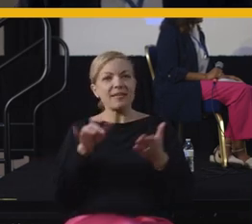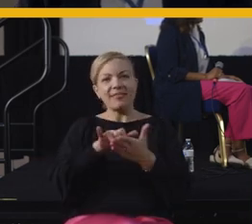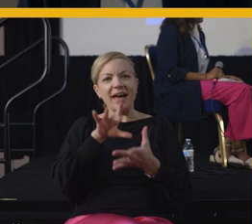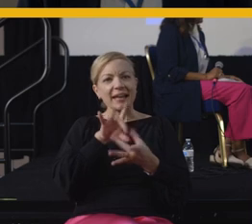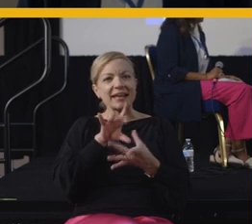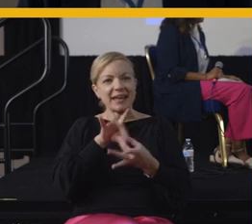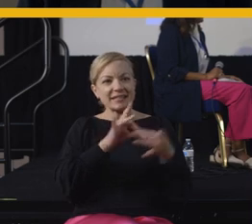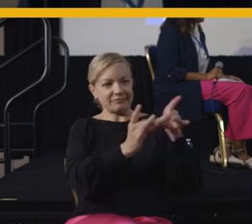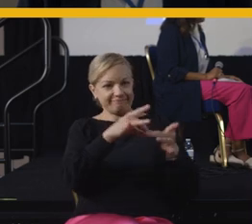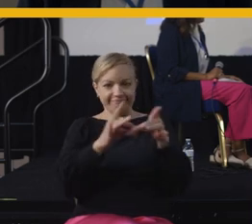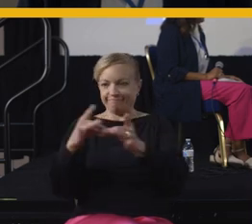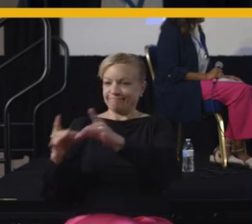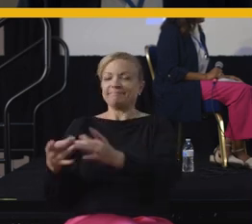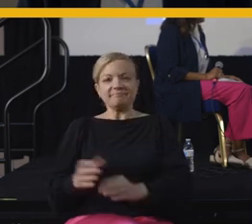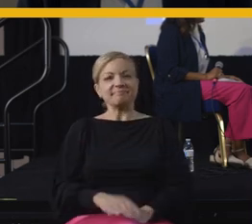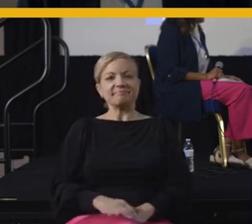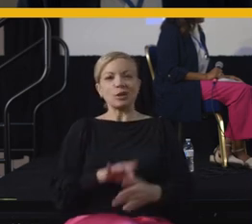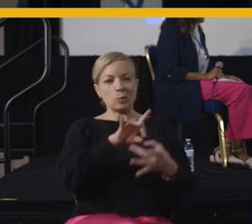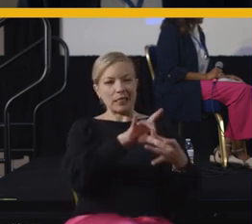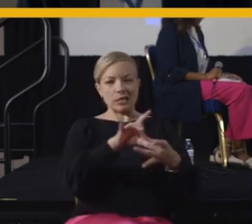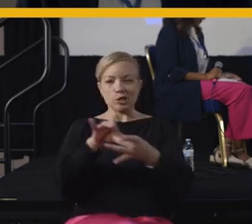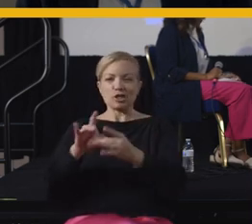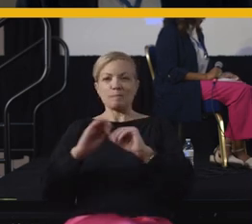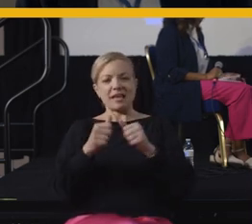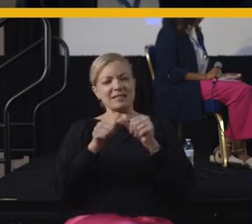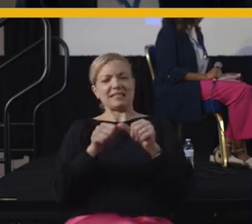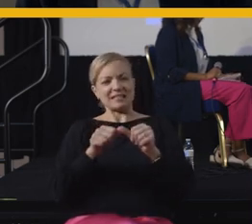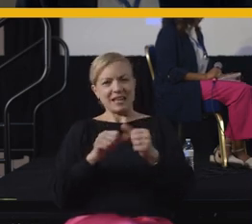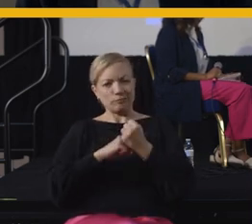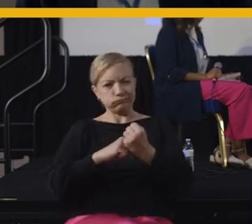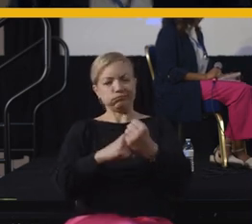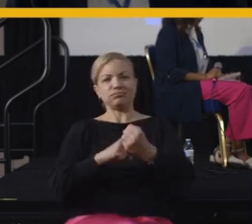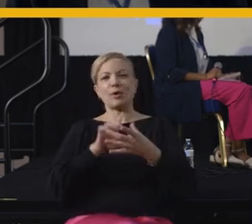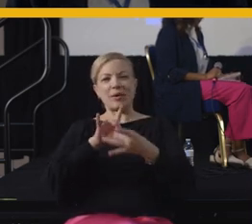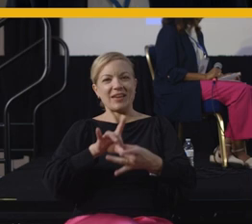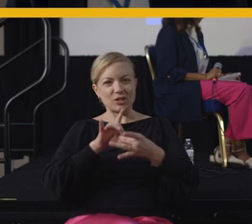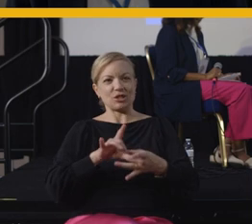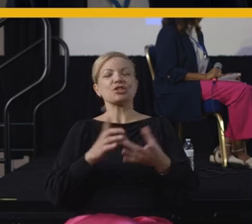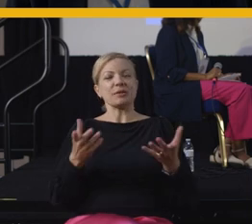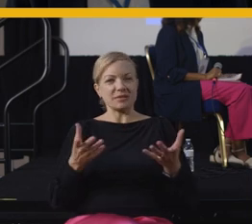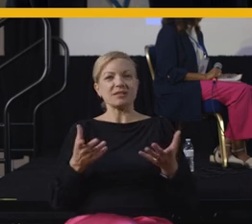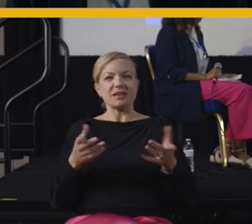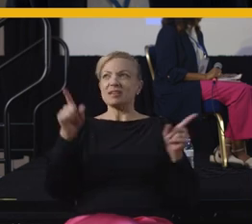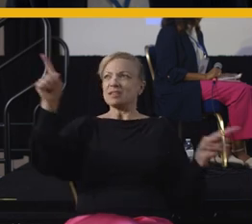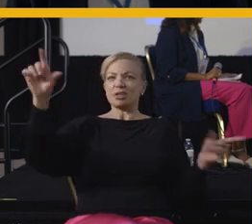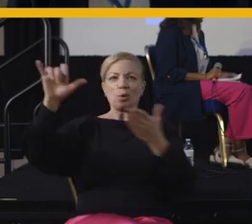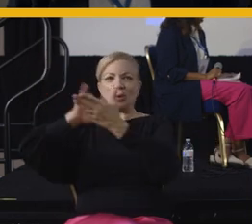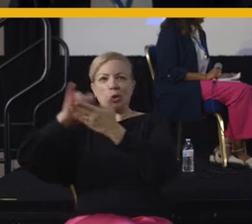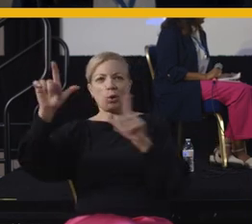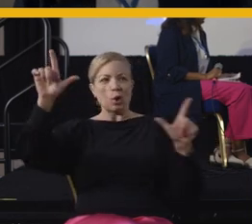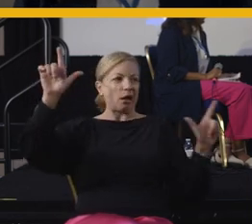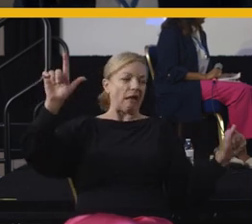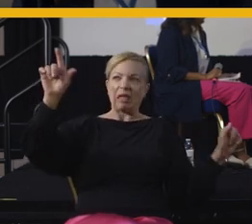that connective tissue, as you said. Like, how do we sustain those relationships, decenter these places that are